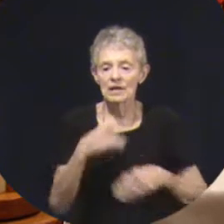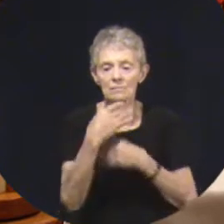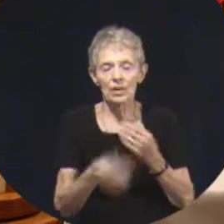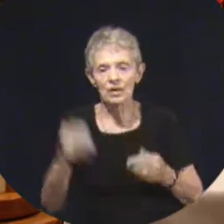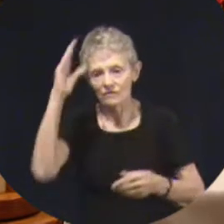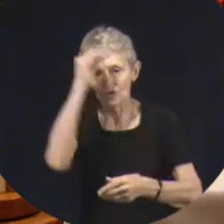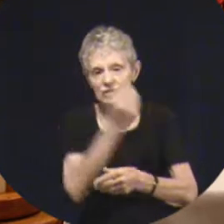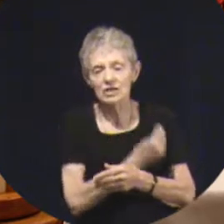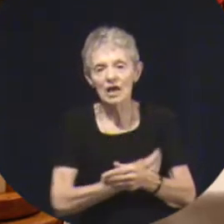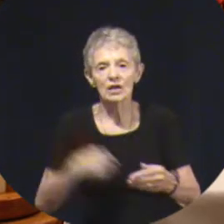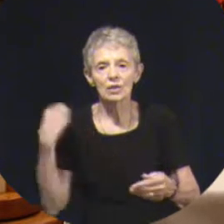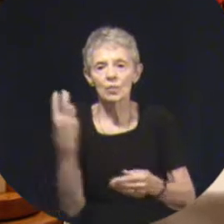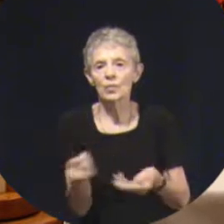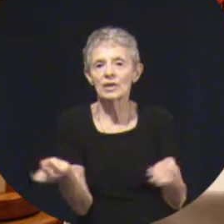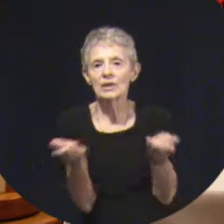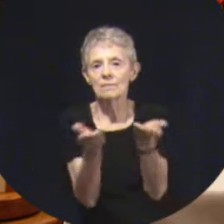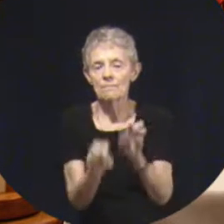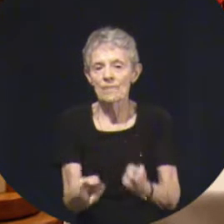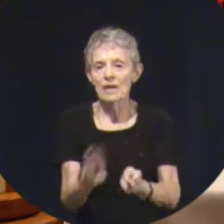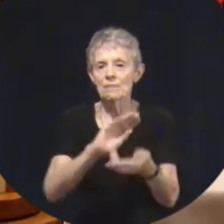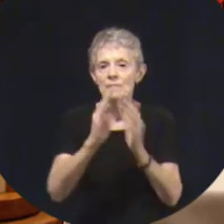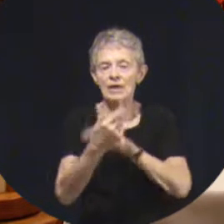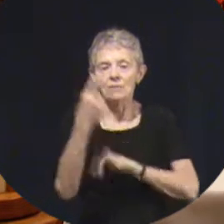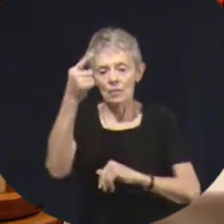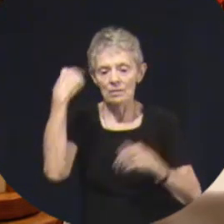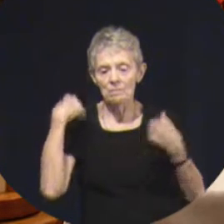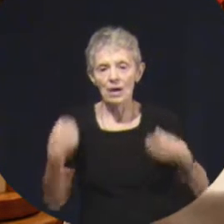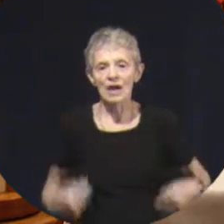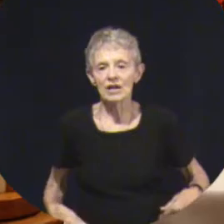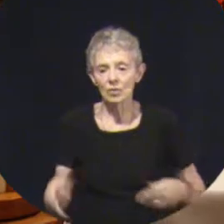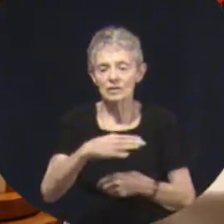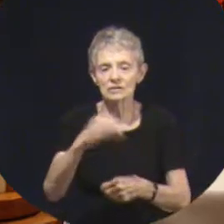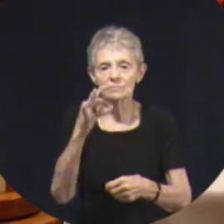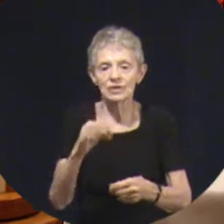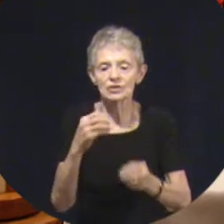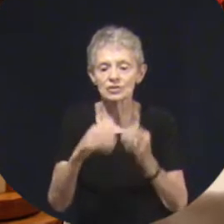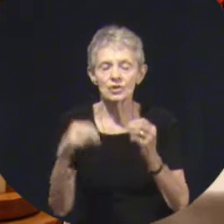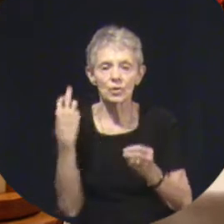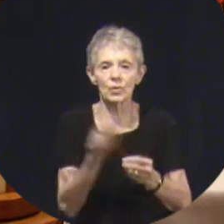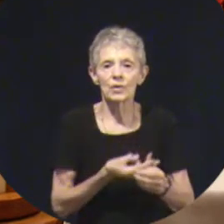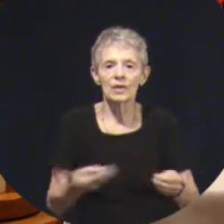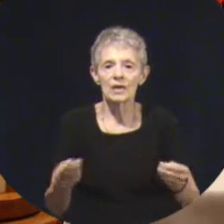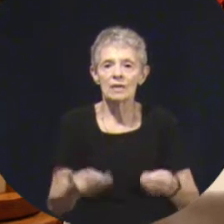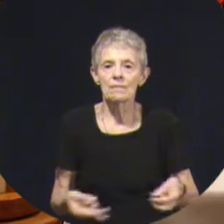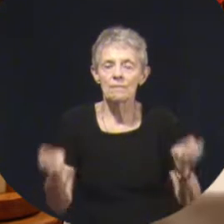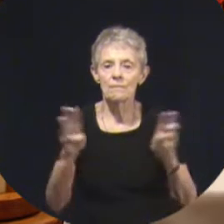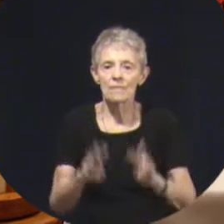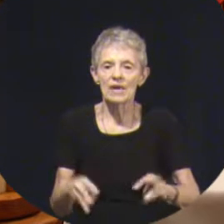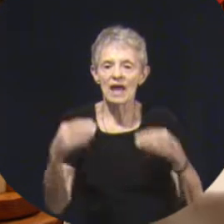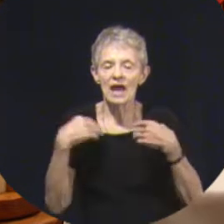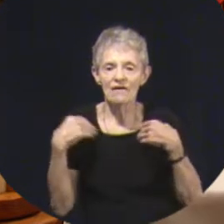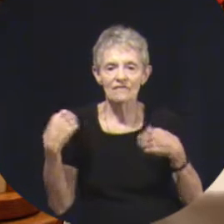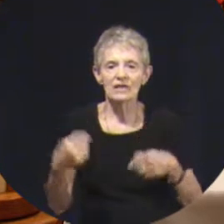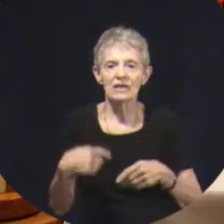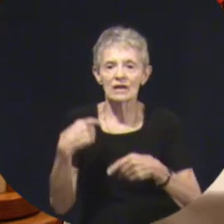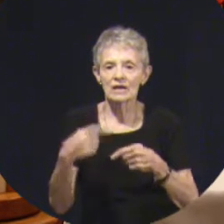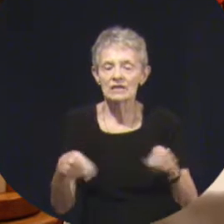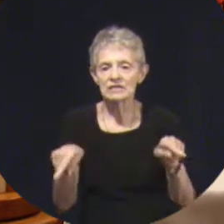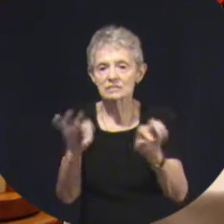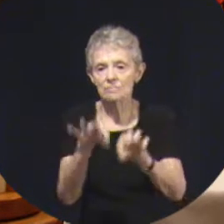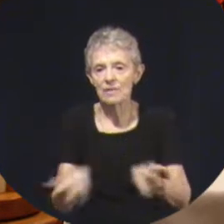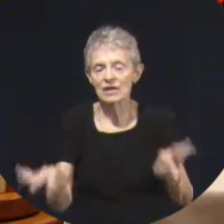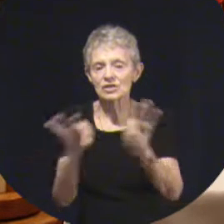the sacrificial victim, by whose death you willed to reconcile us to yourself, grant that we who are nourished by the body and blood of your Son, and filled